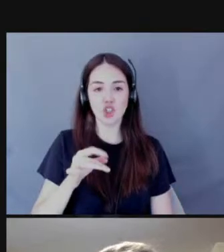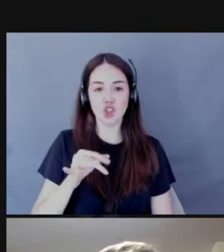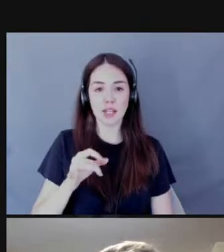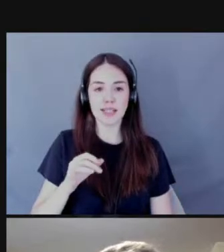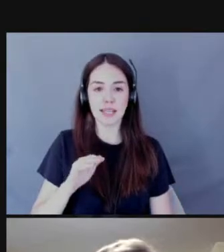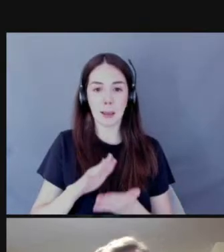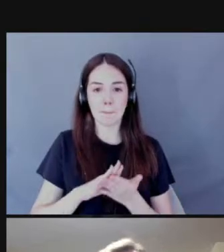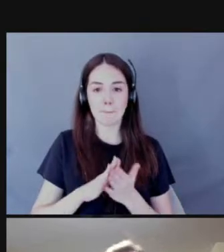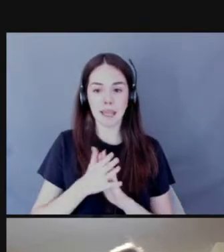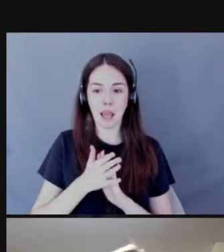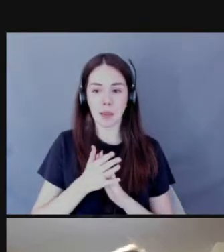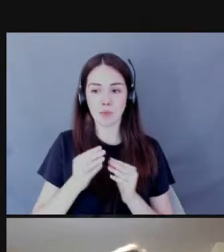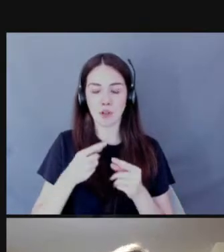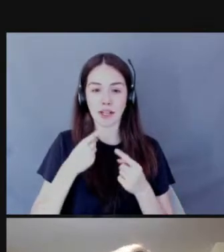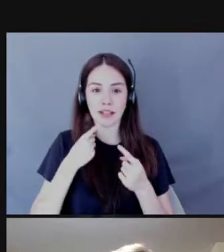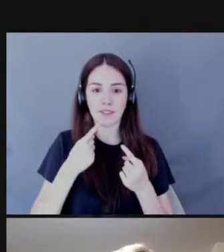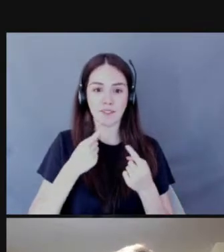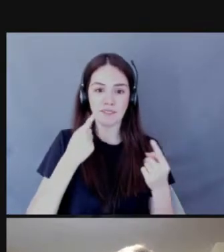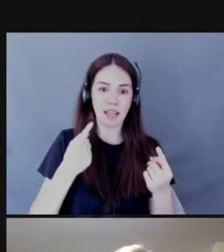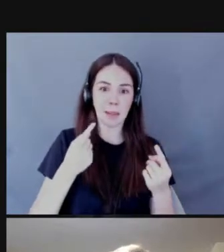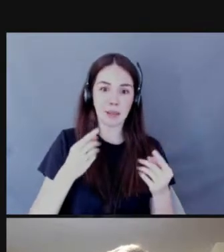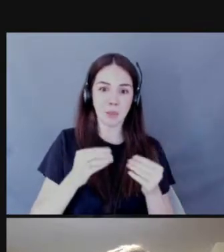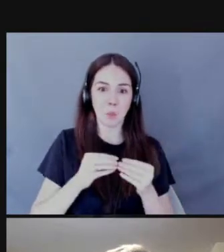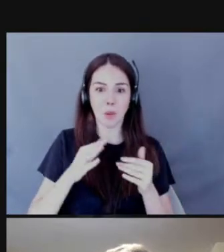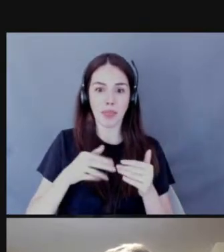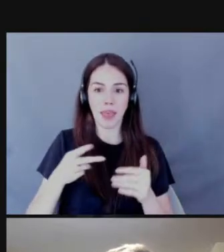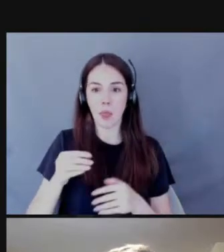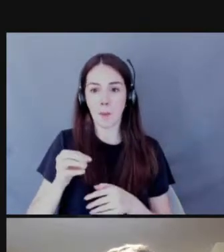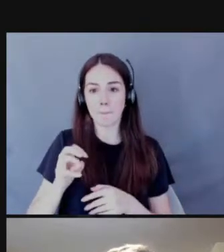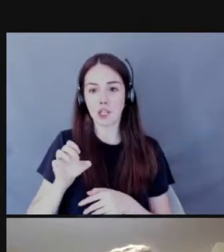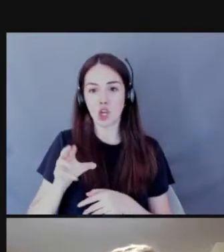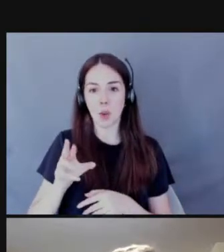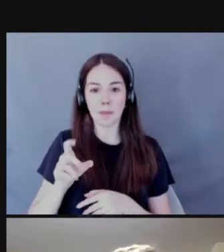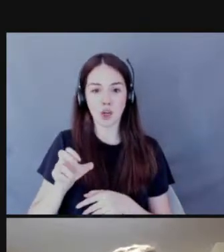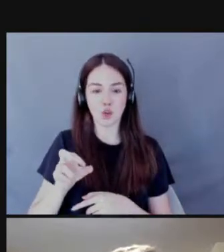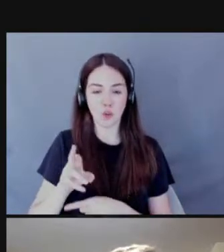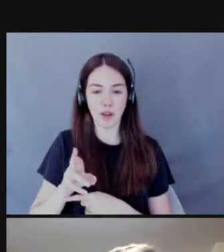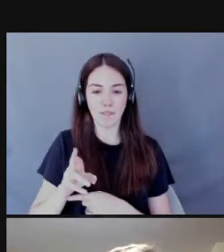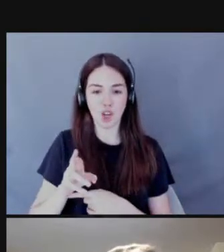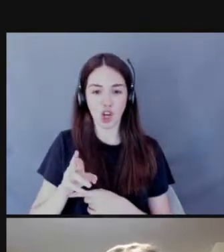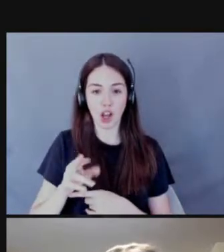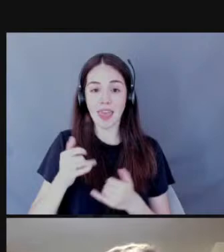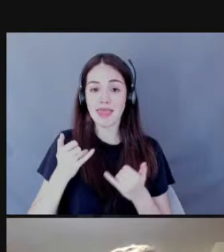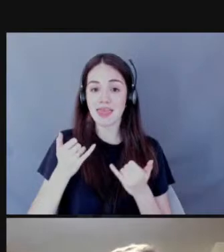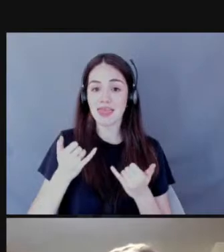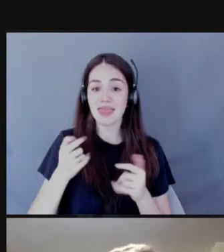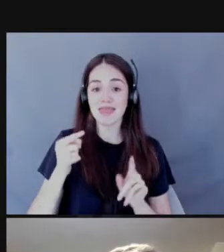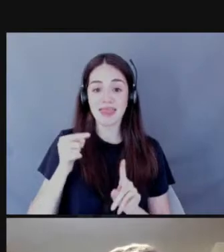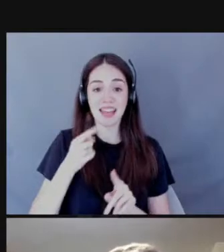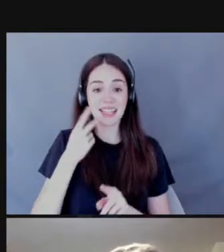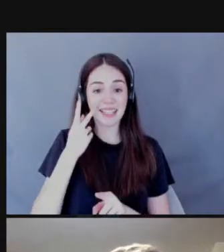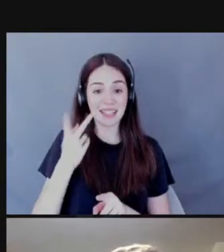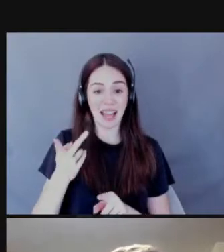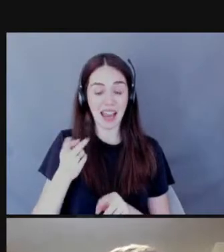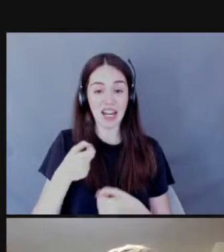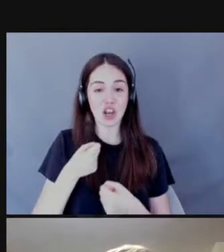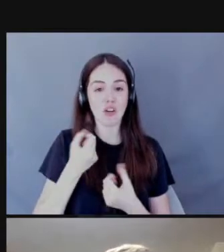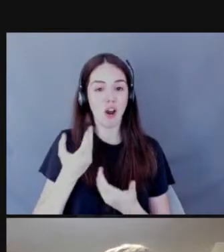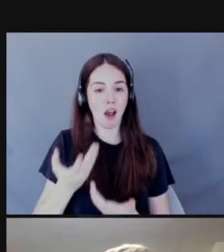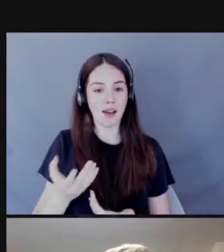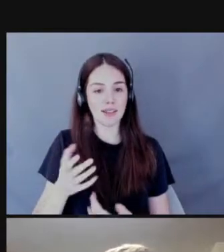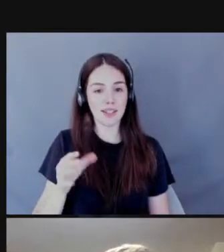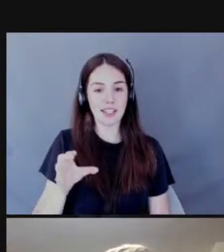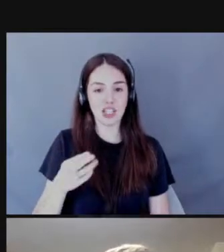larger than the Potomac River. And in fact, it's really the Guthrie sighting that causes Chessie to become